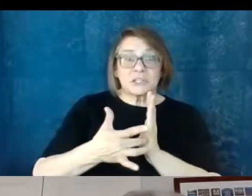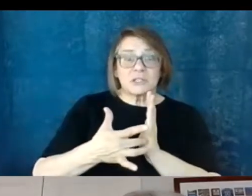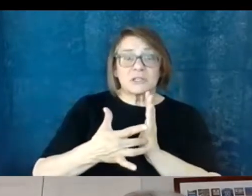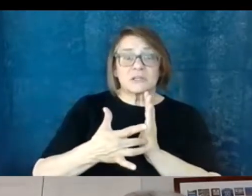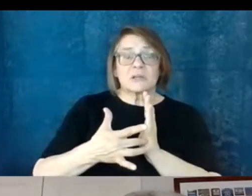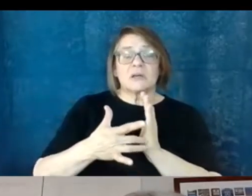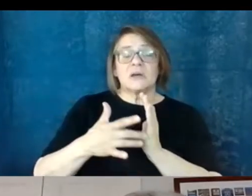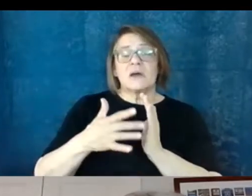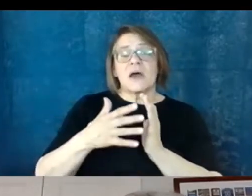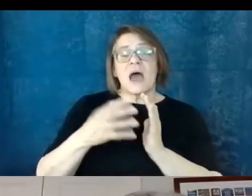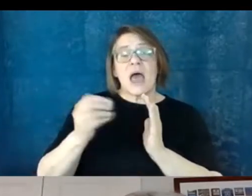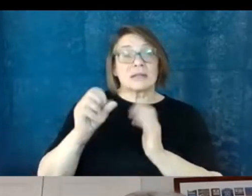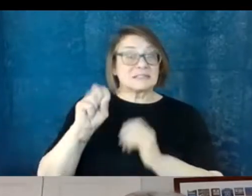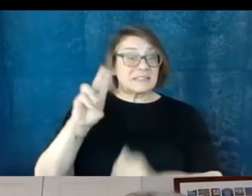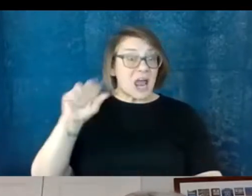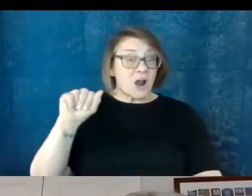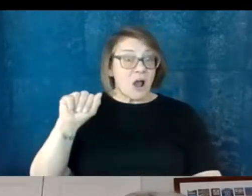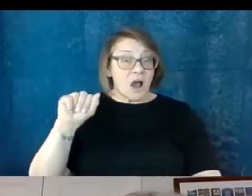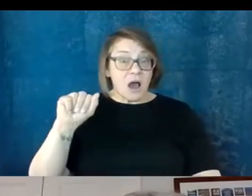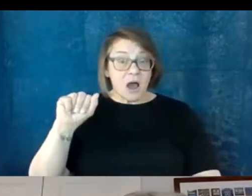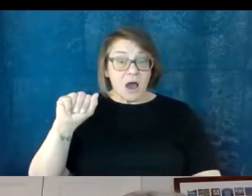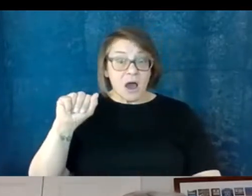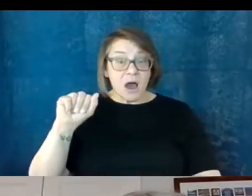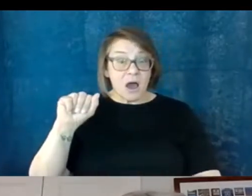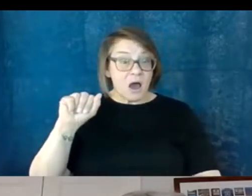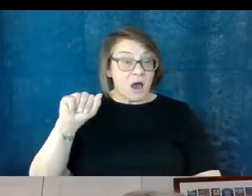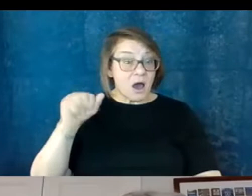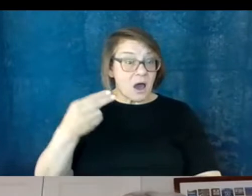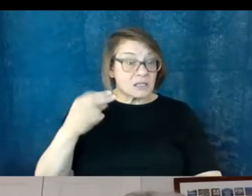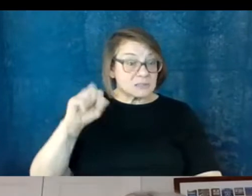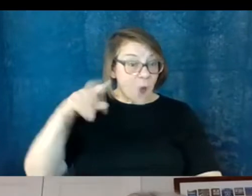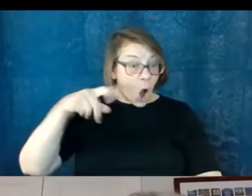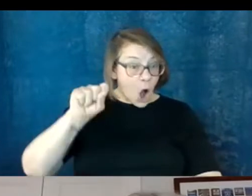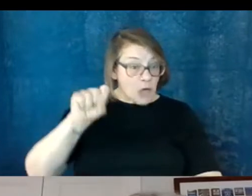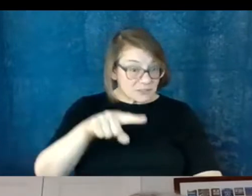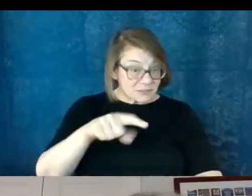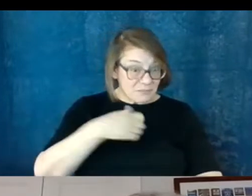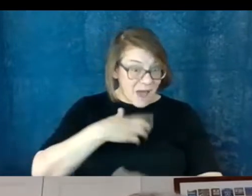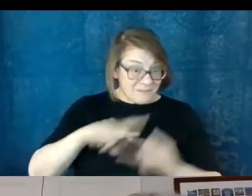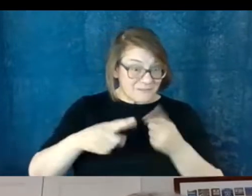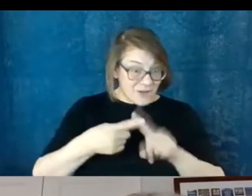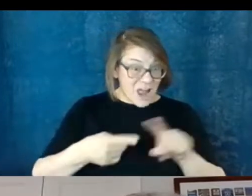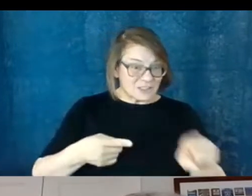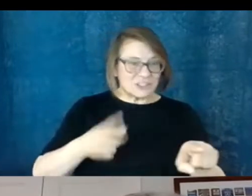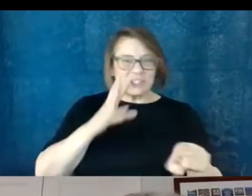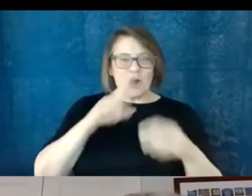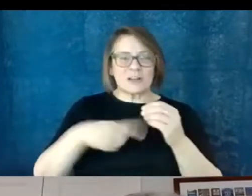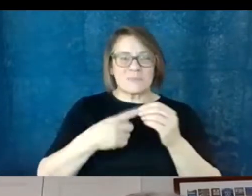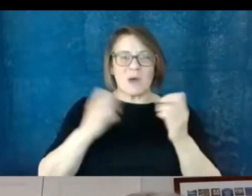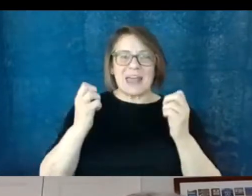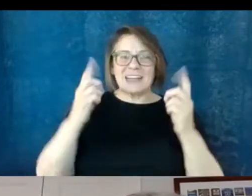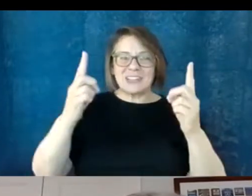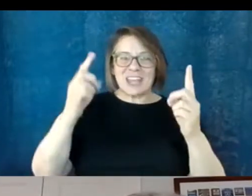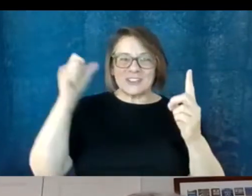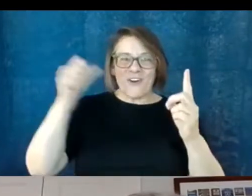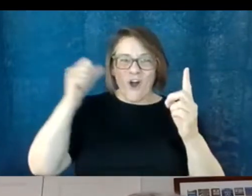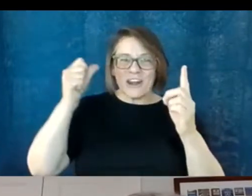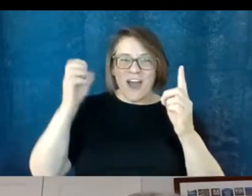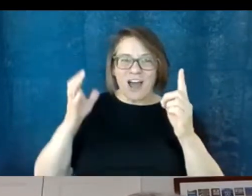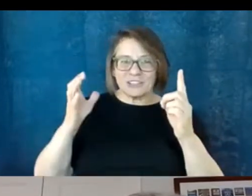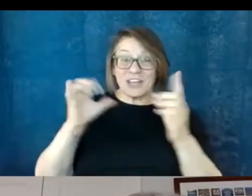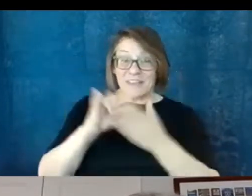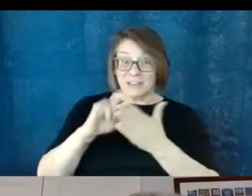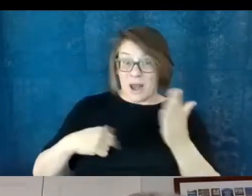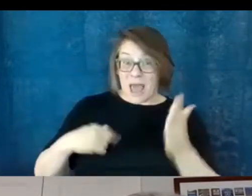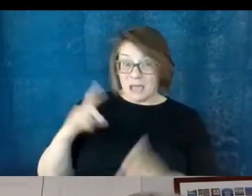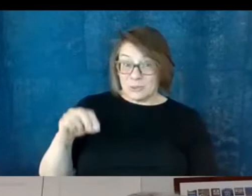modules. And Sarah Sparks, Dr. Sarah Sparks, who's my friend, she kind of like talked about educational audiology, which is what I do.